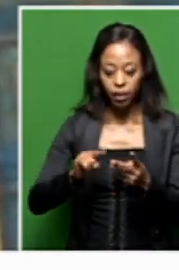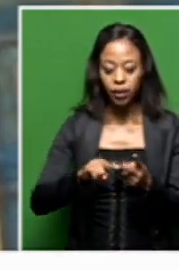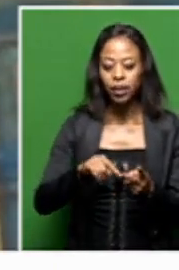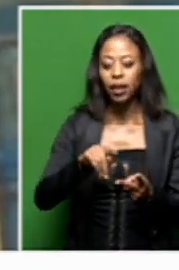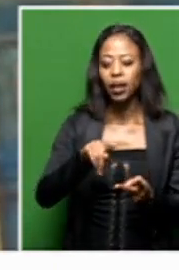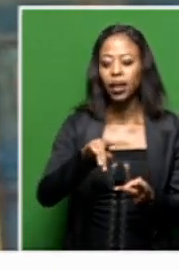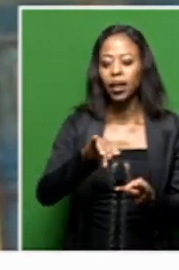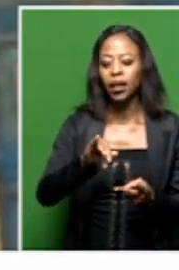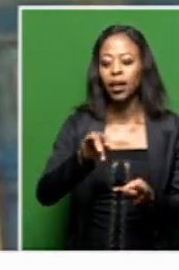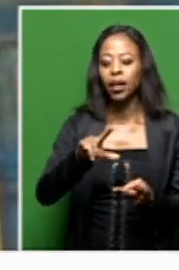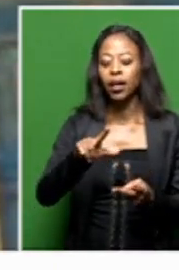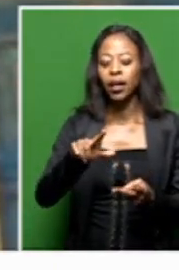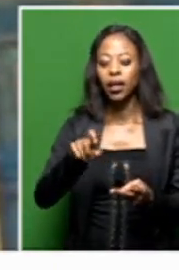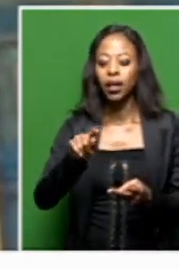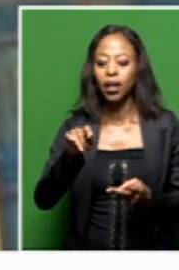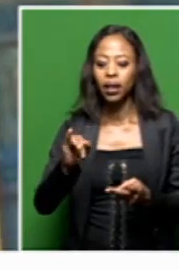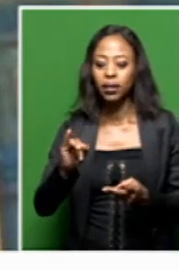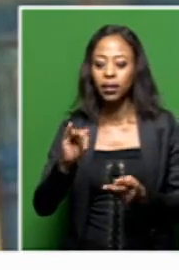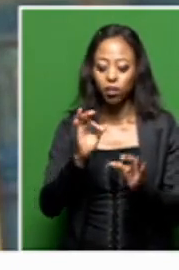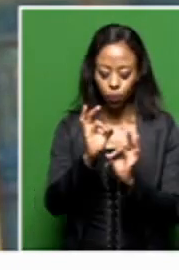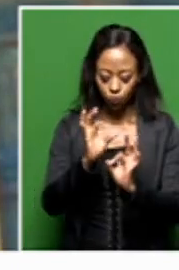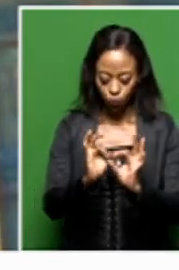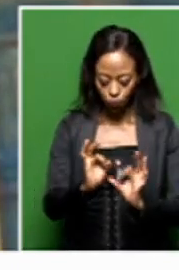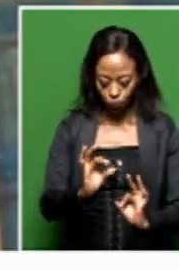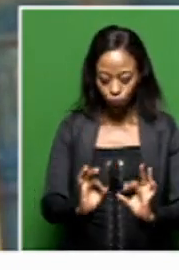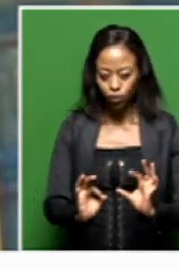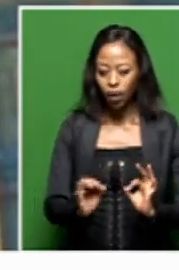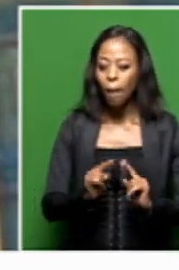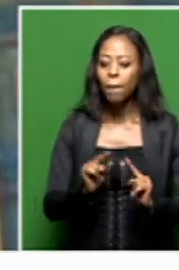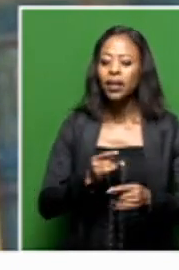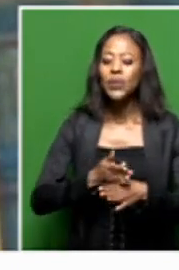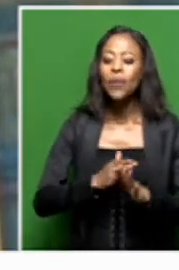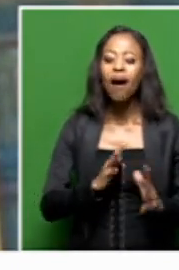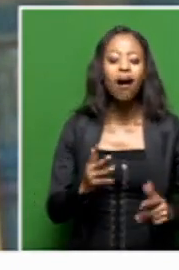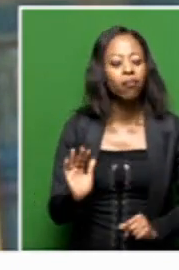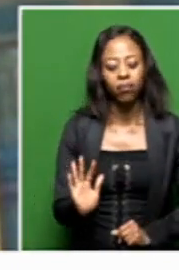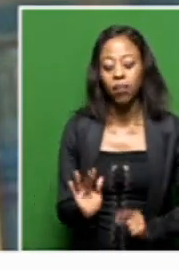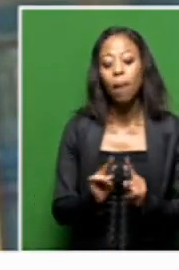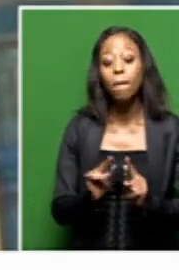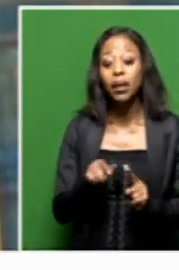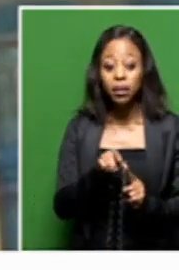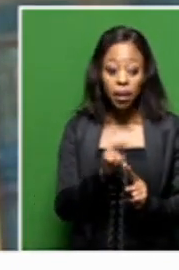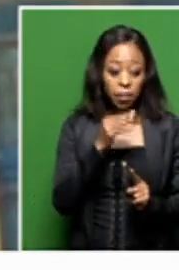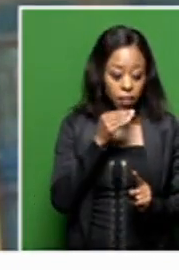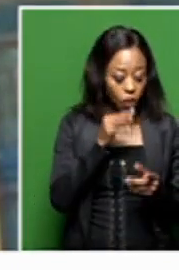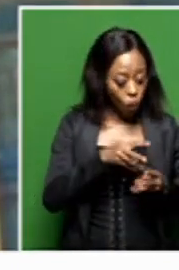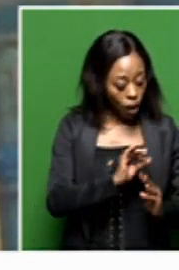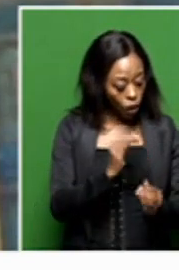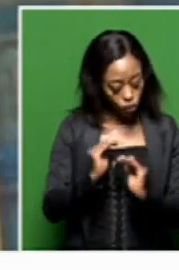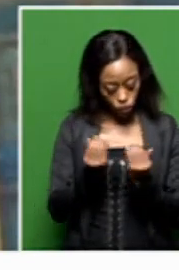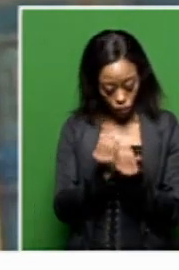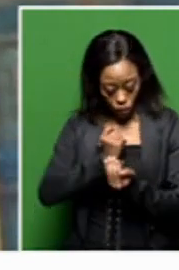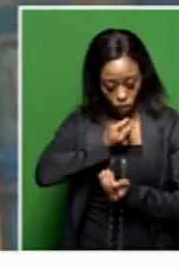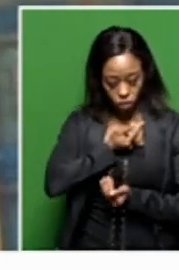T cells and T cells and so forth. Never mind the details of how that works, but that's another protective mechanism. And what